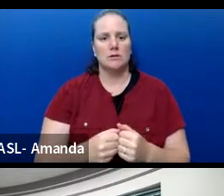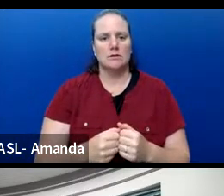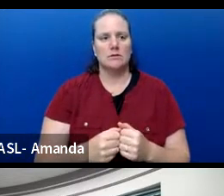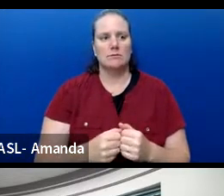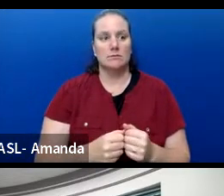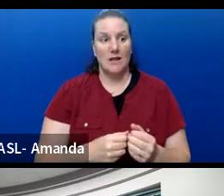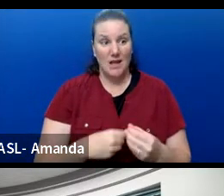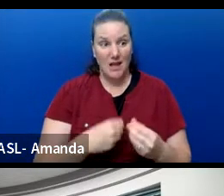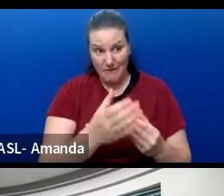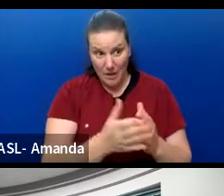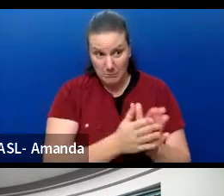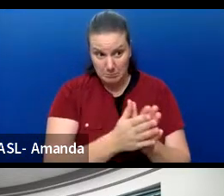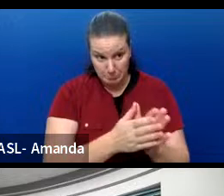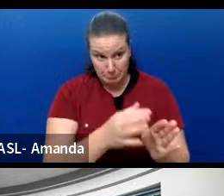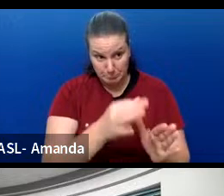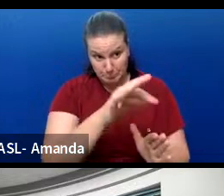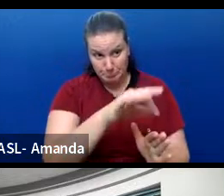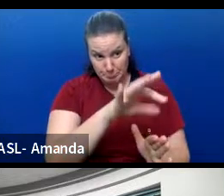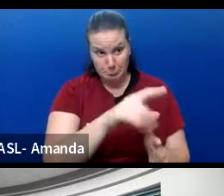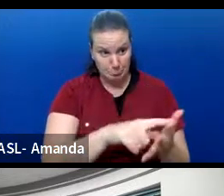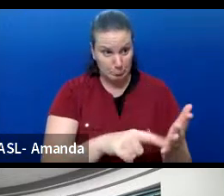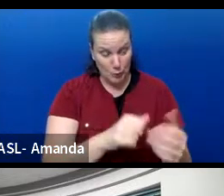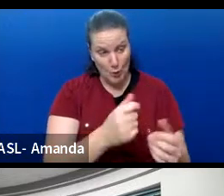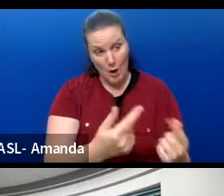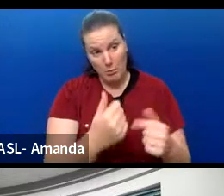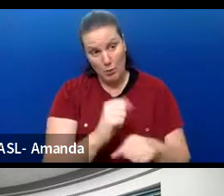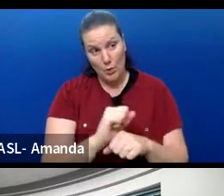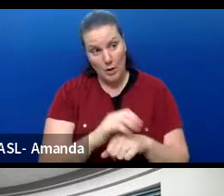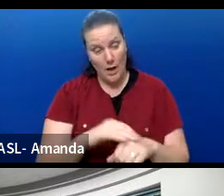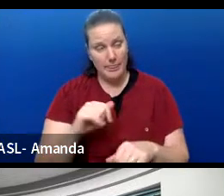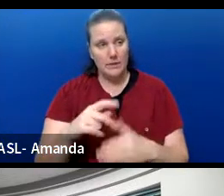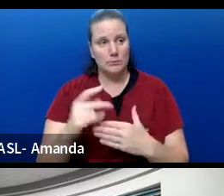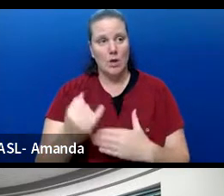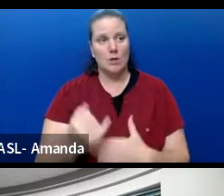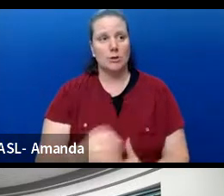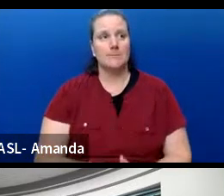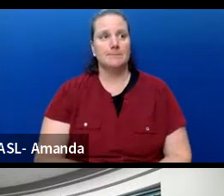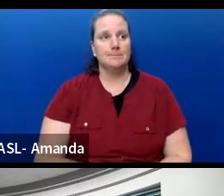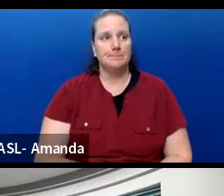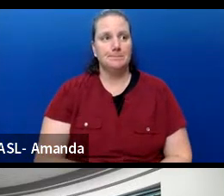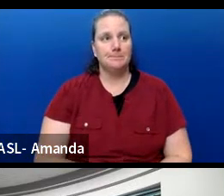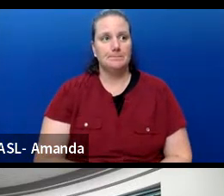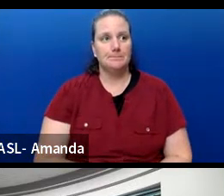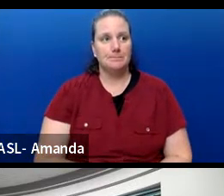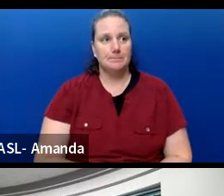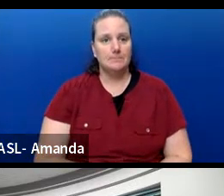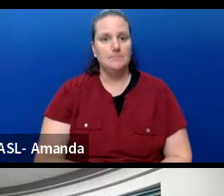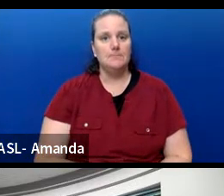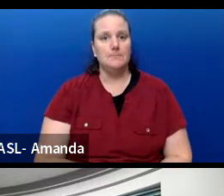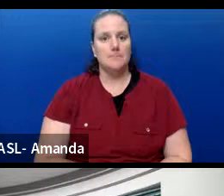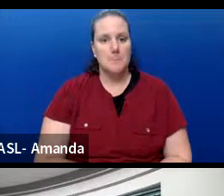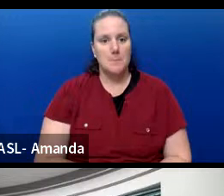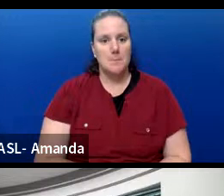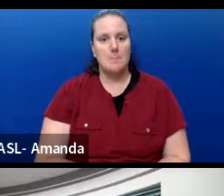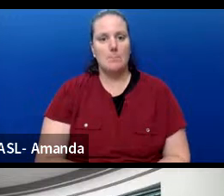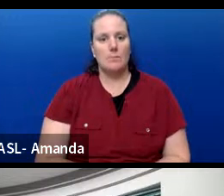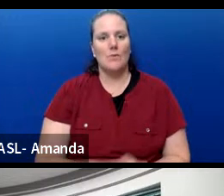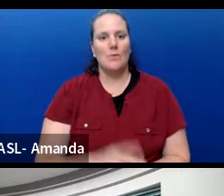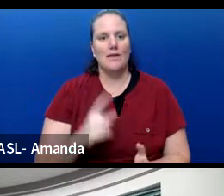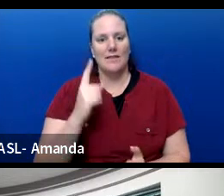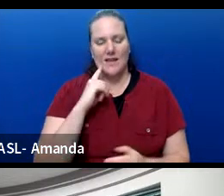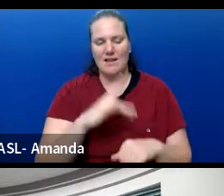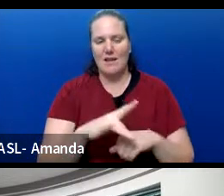incentivizing folks to come work on this project. So we think there's going to be room at the table for